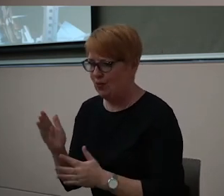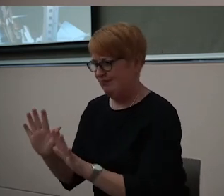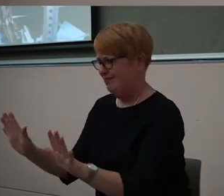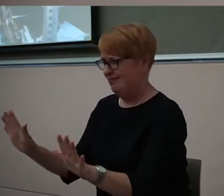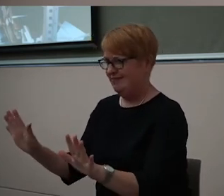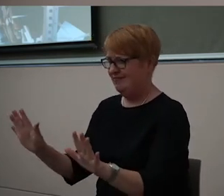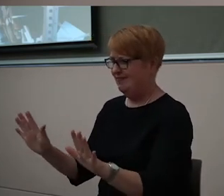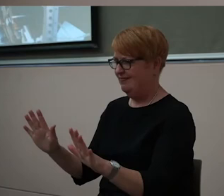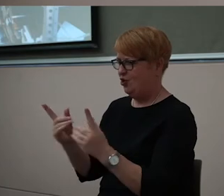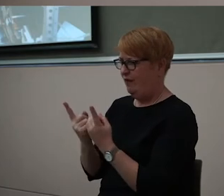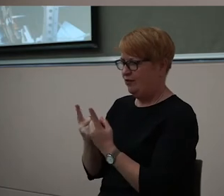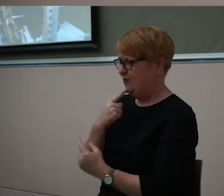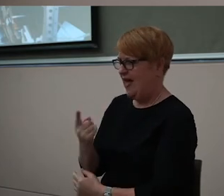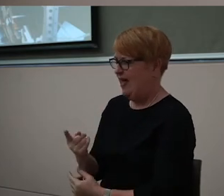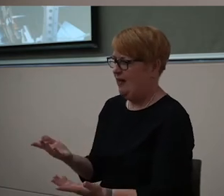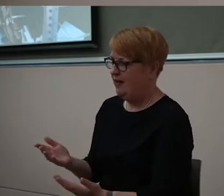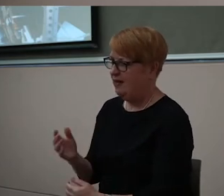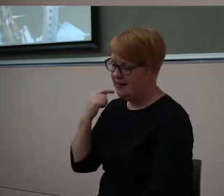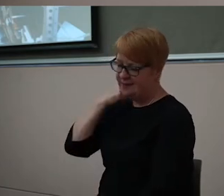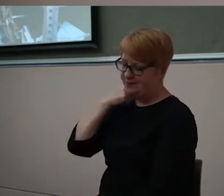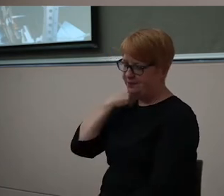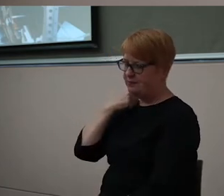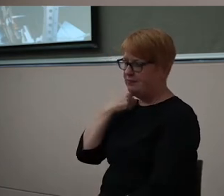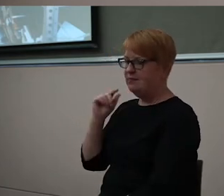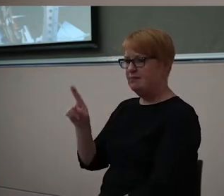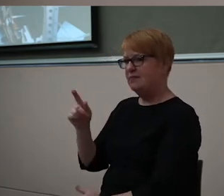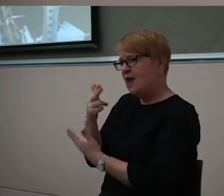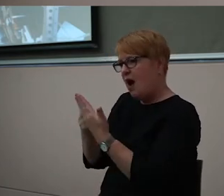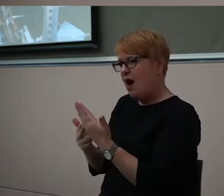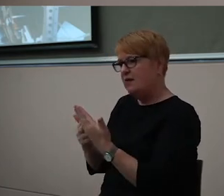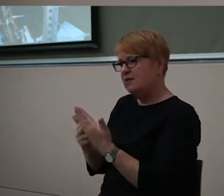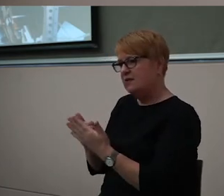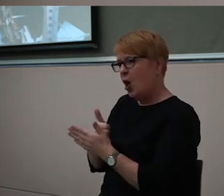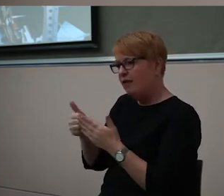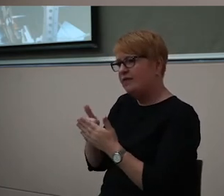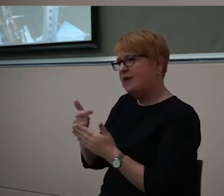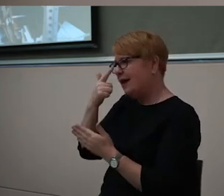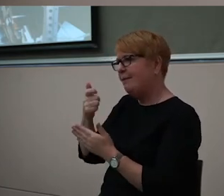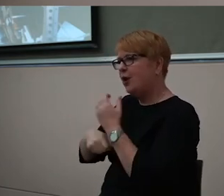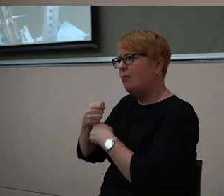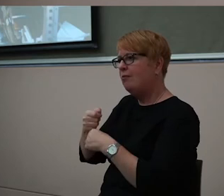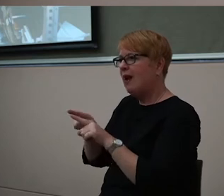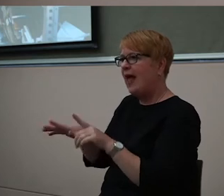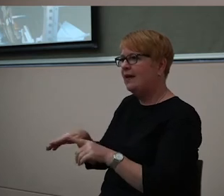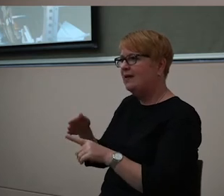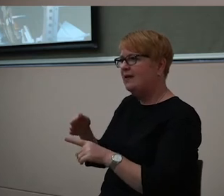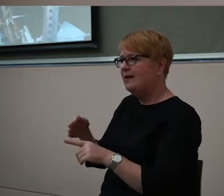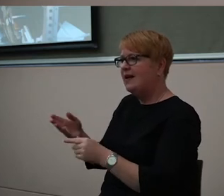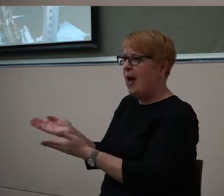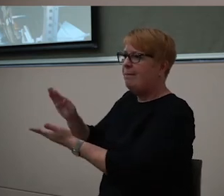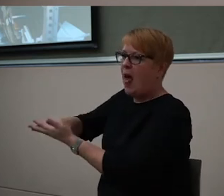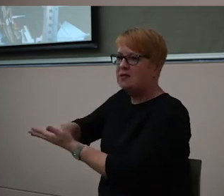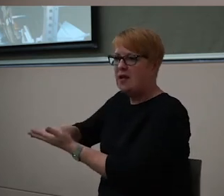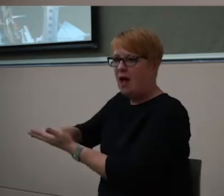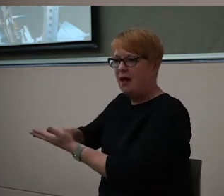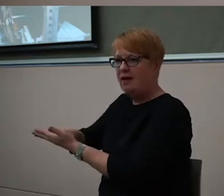bringing that kind of work within an institution, what kind of hierarchy does that have within itself? Maybe that's me posing a question